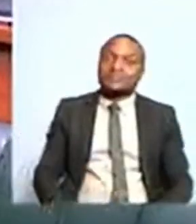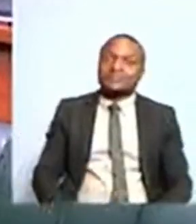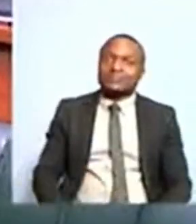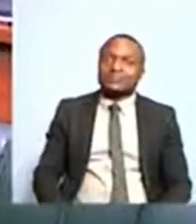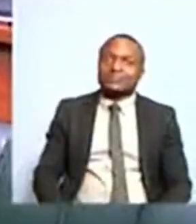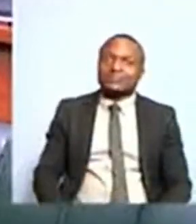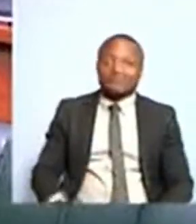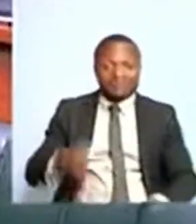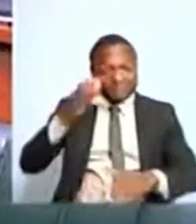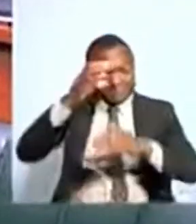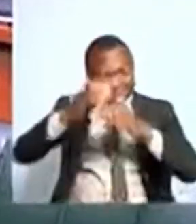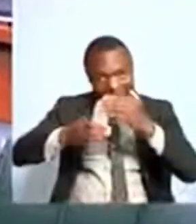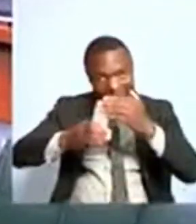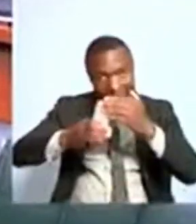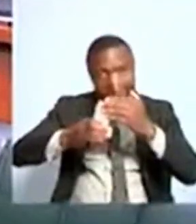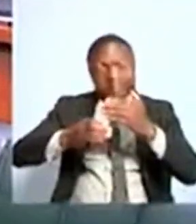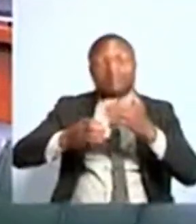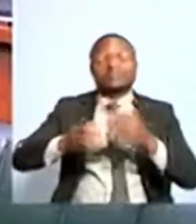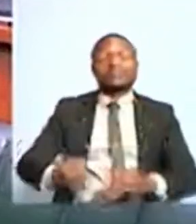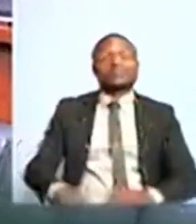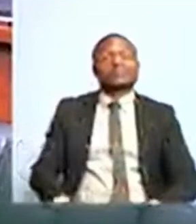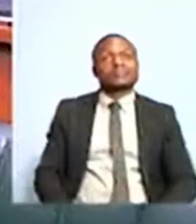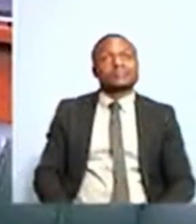The clause that